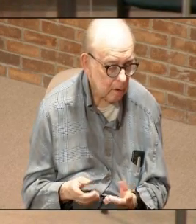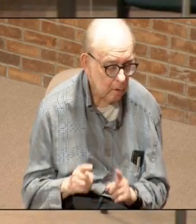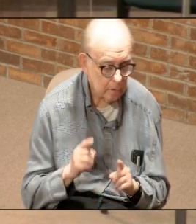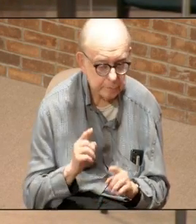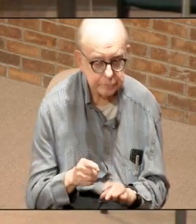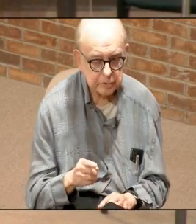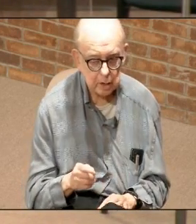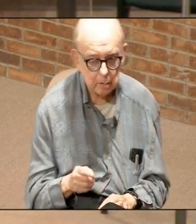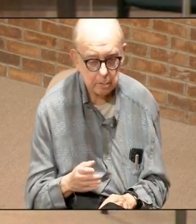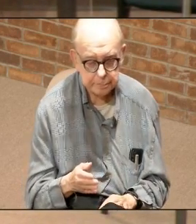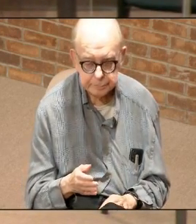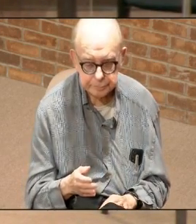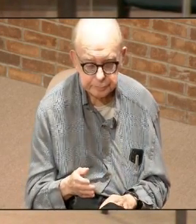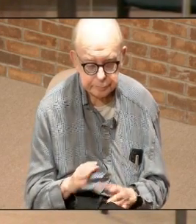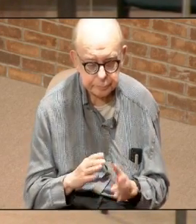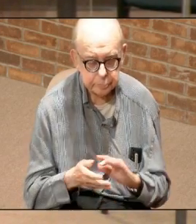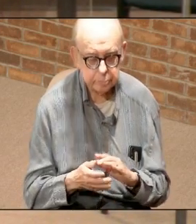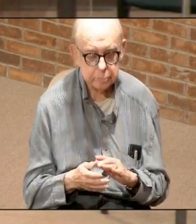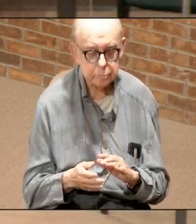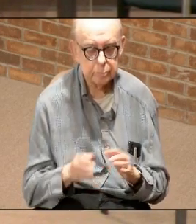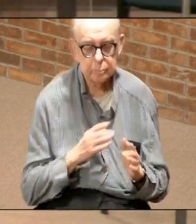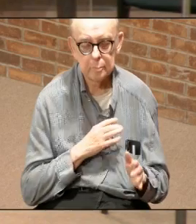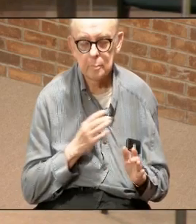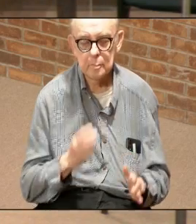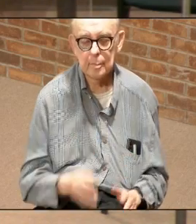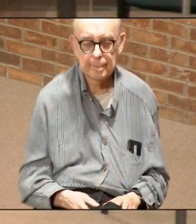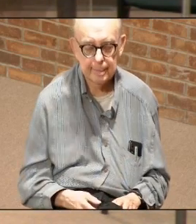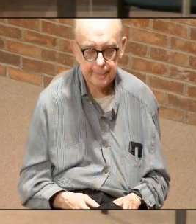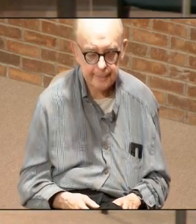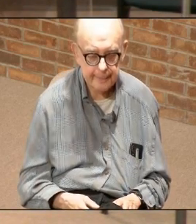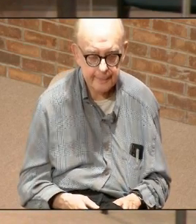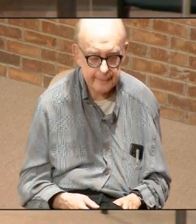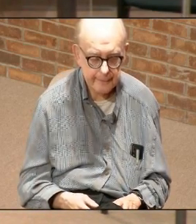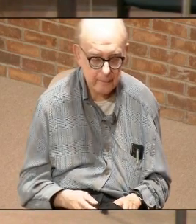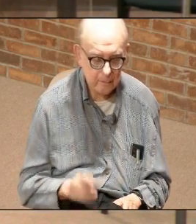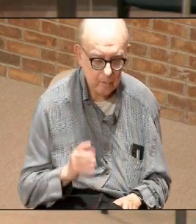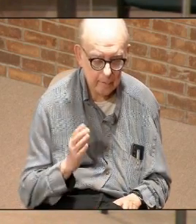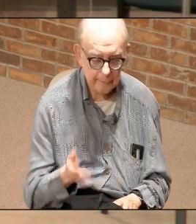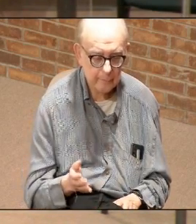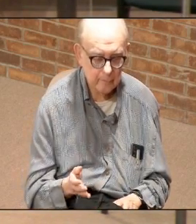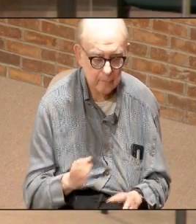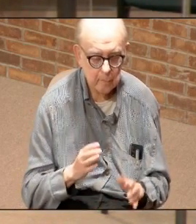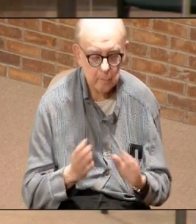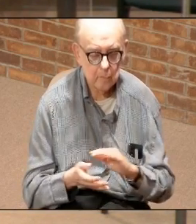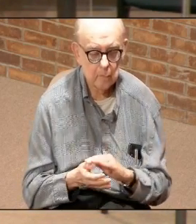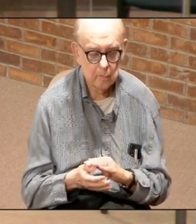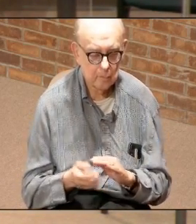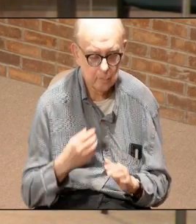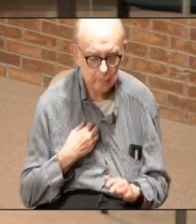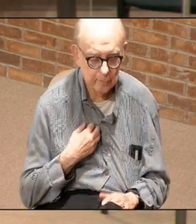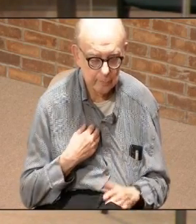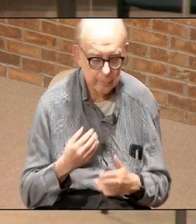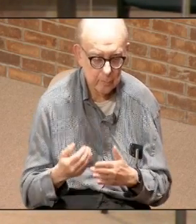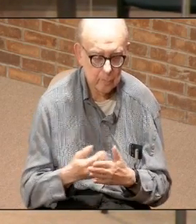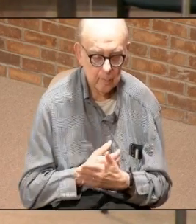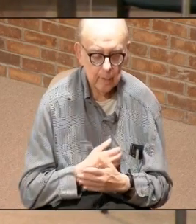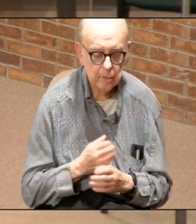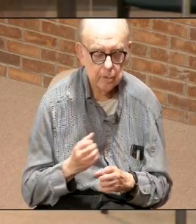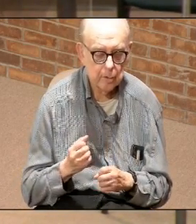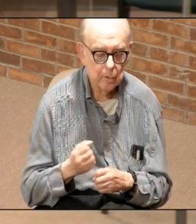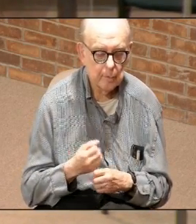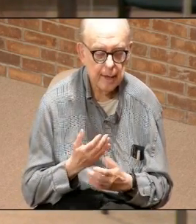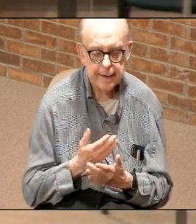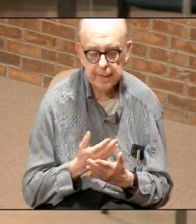When you became a Christian, you became a new